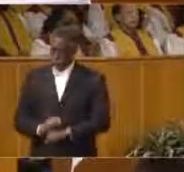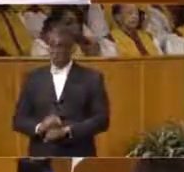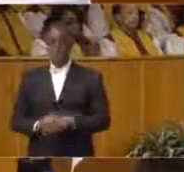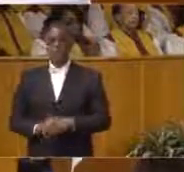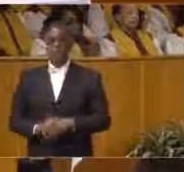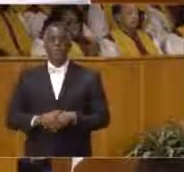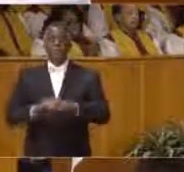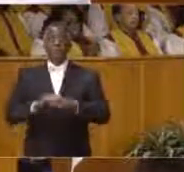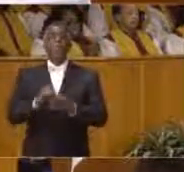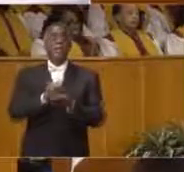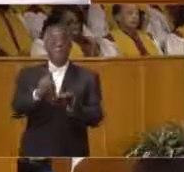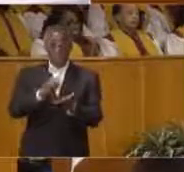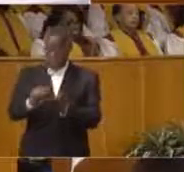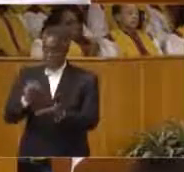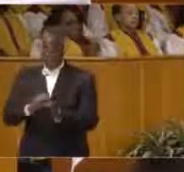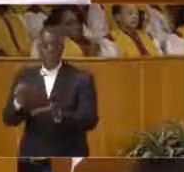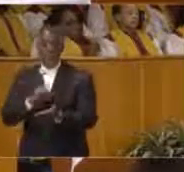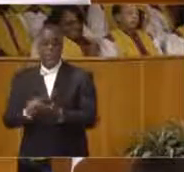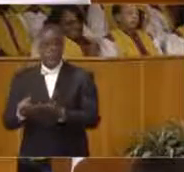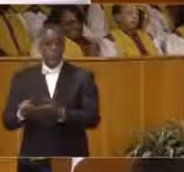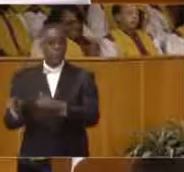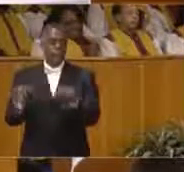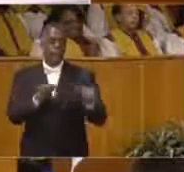every week.